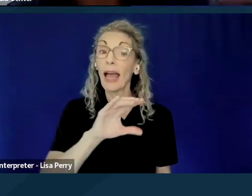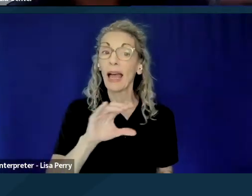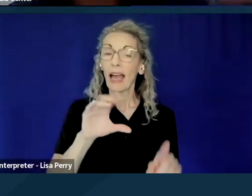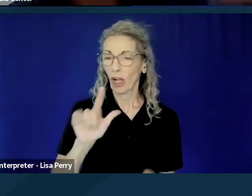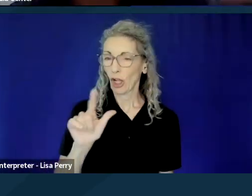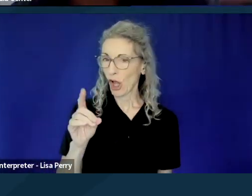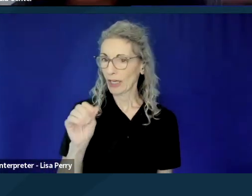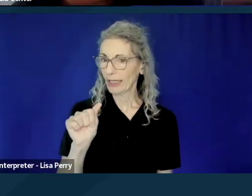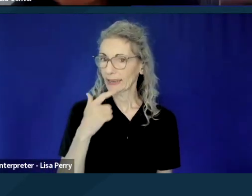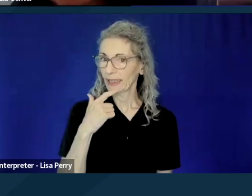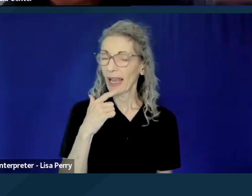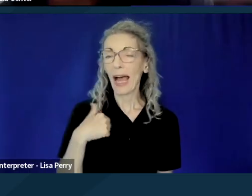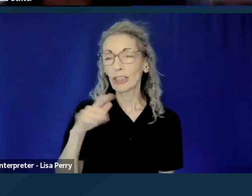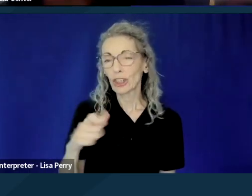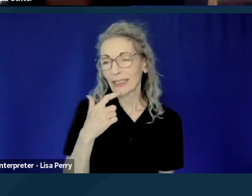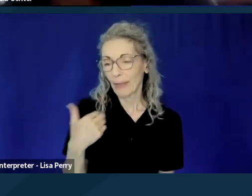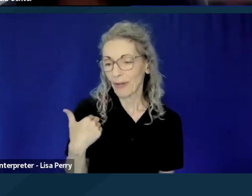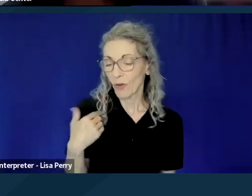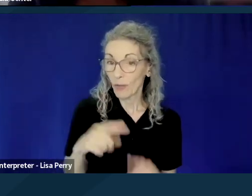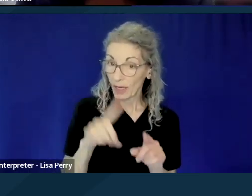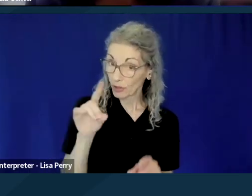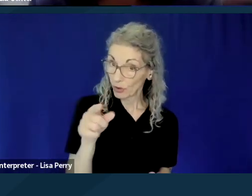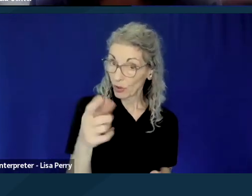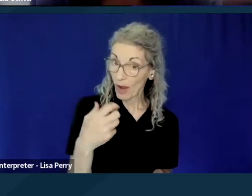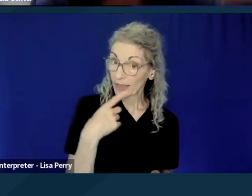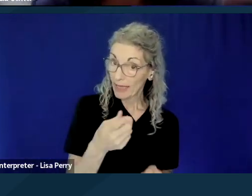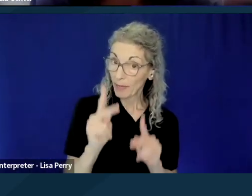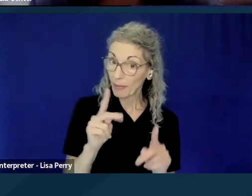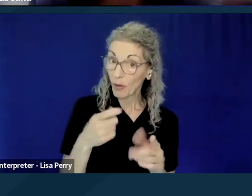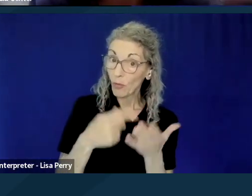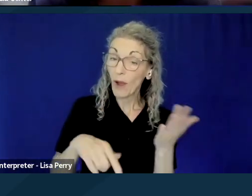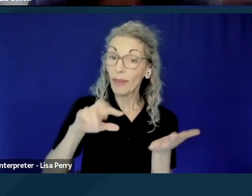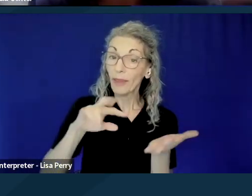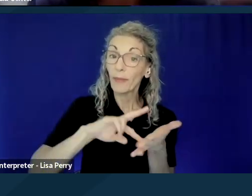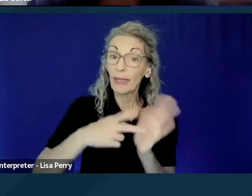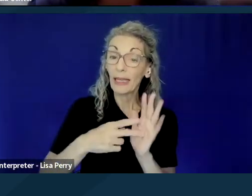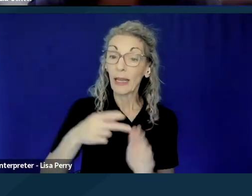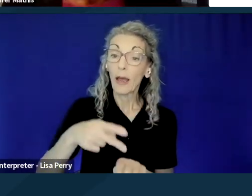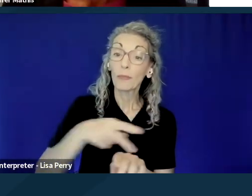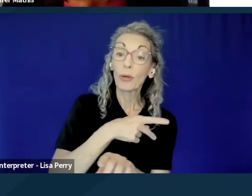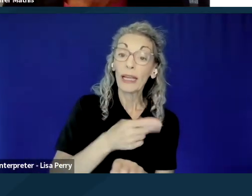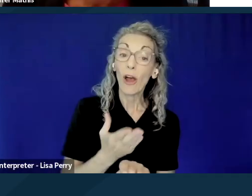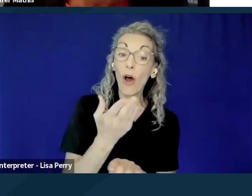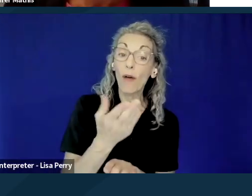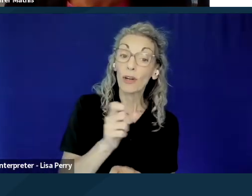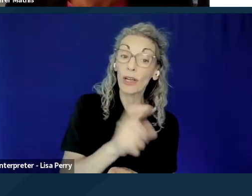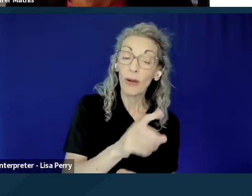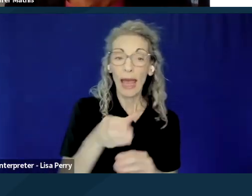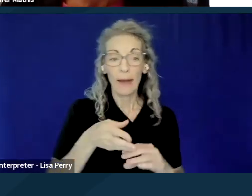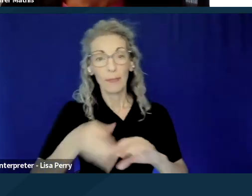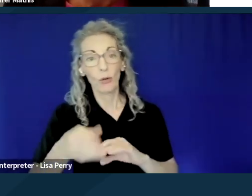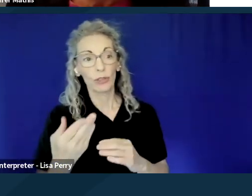this before, but do you want to tell people what's a pre-offer inquiry and what's post-offer? Yeah, so